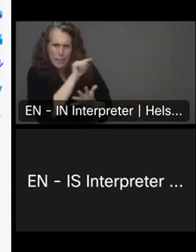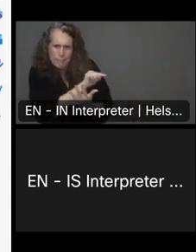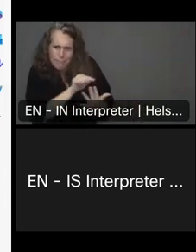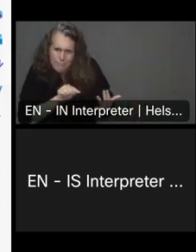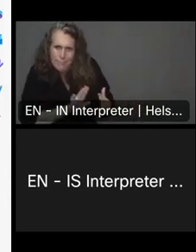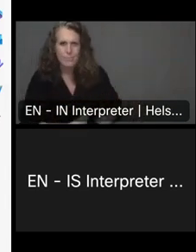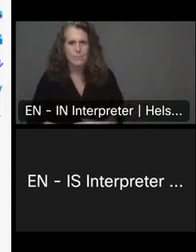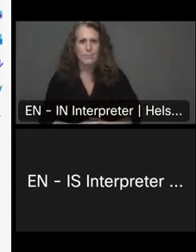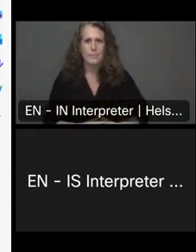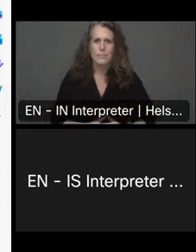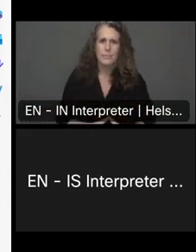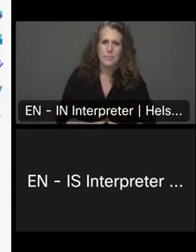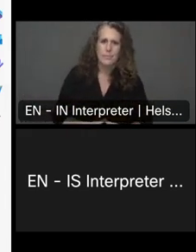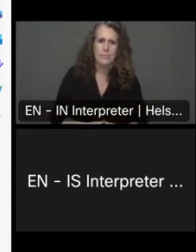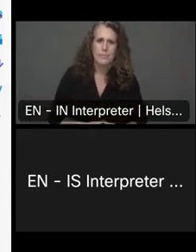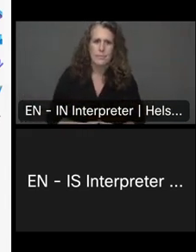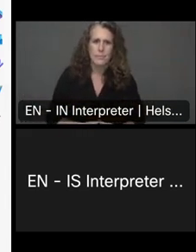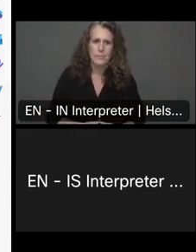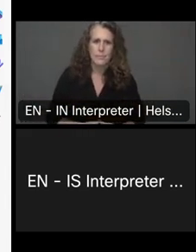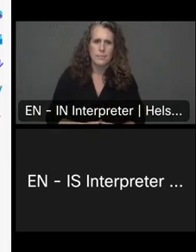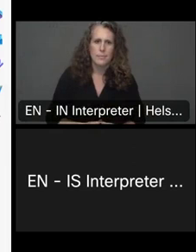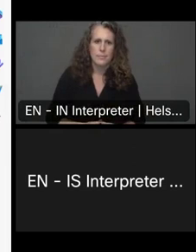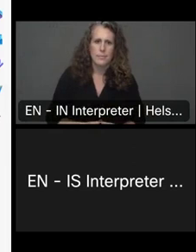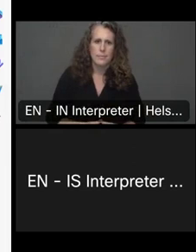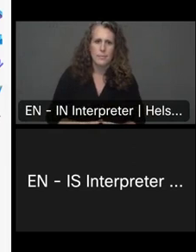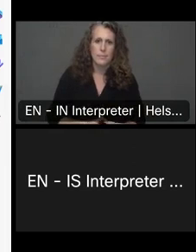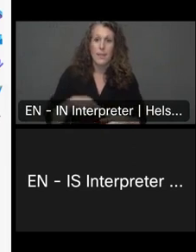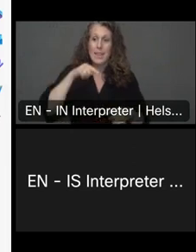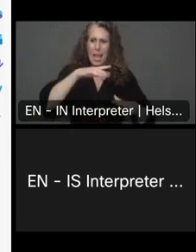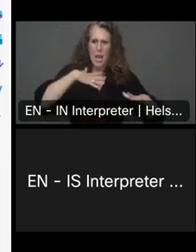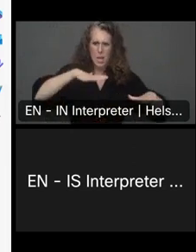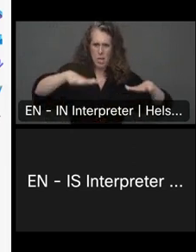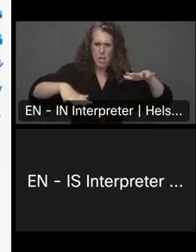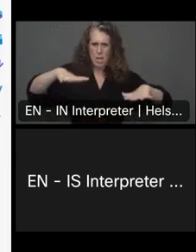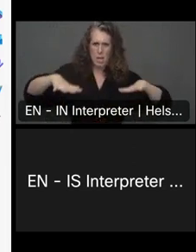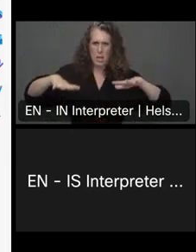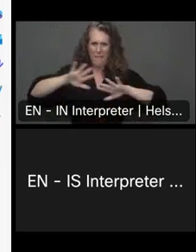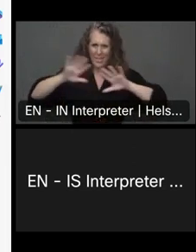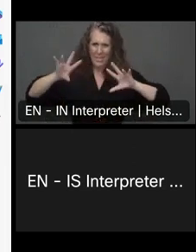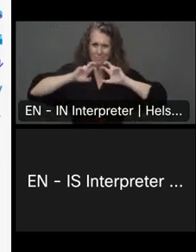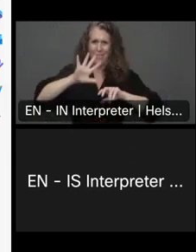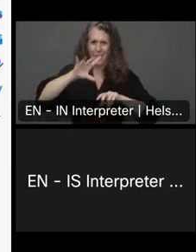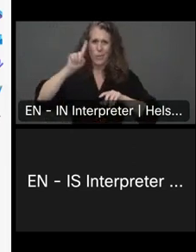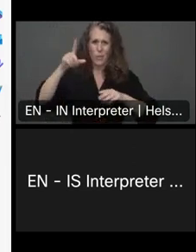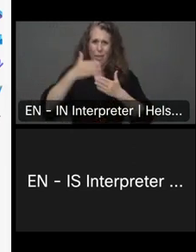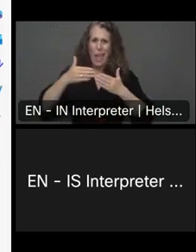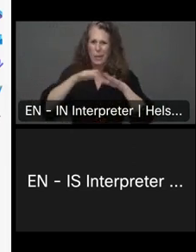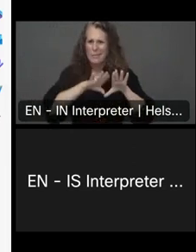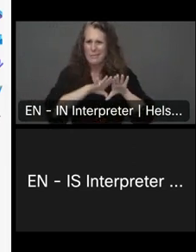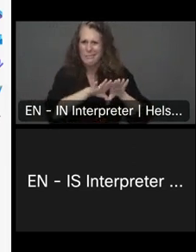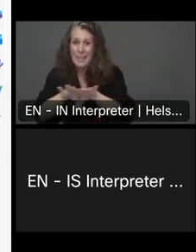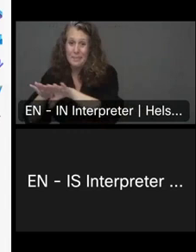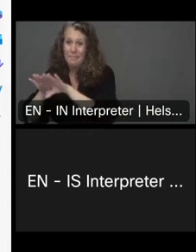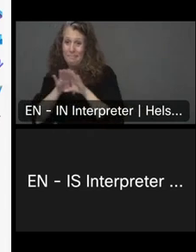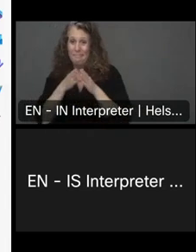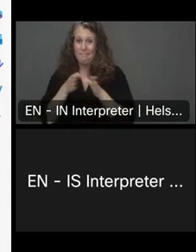word order generalizations across Han et al.'s study of 51 languages. The original tug of war with distinctness of clarity on the one